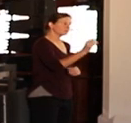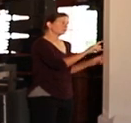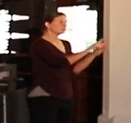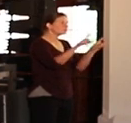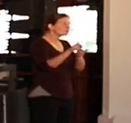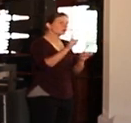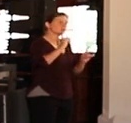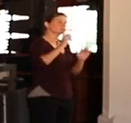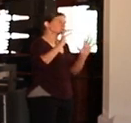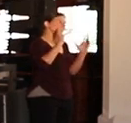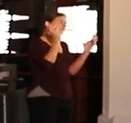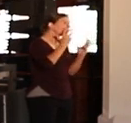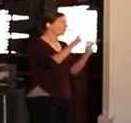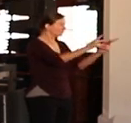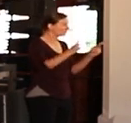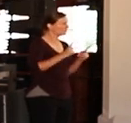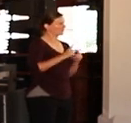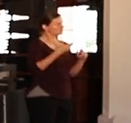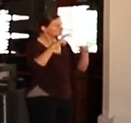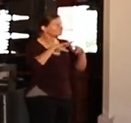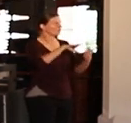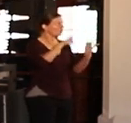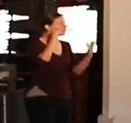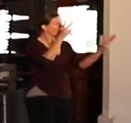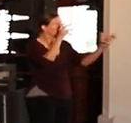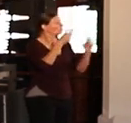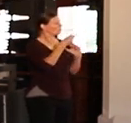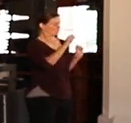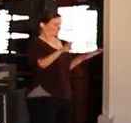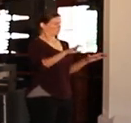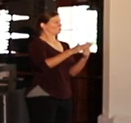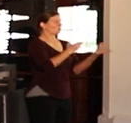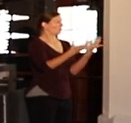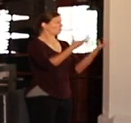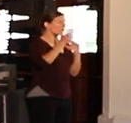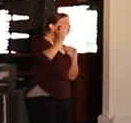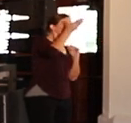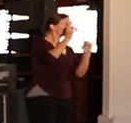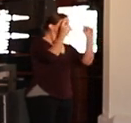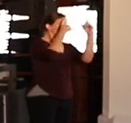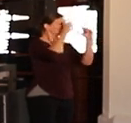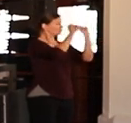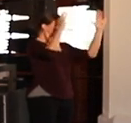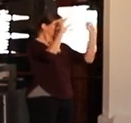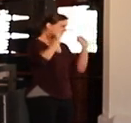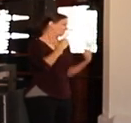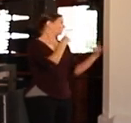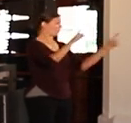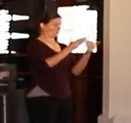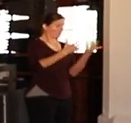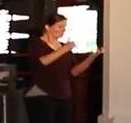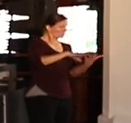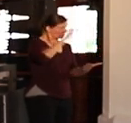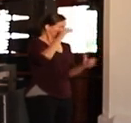a phenomenal place to learn that you can do anything you want. You can learn whatever